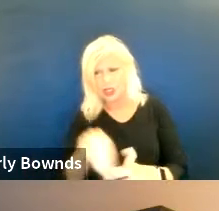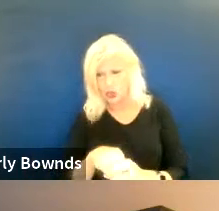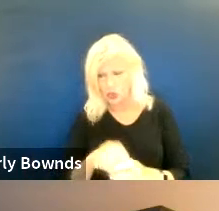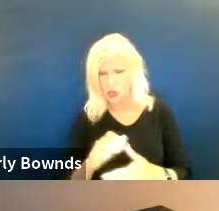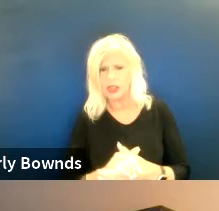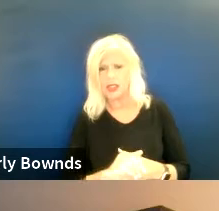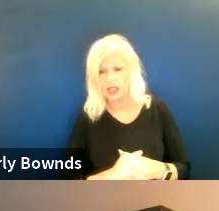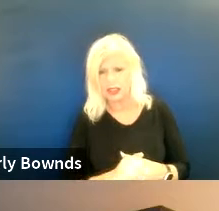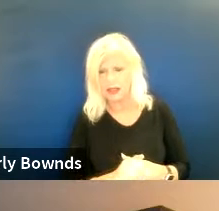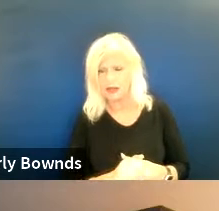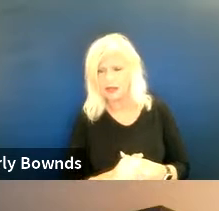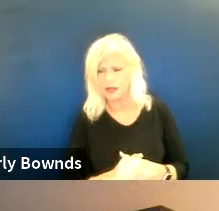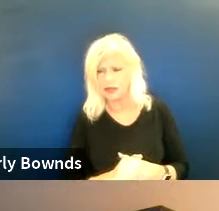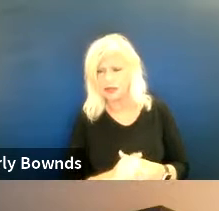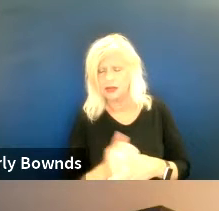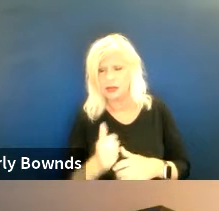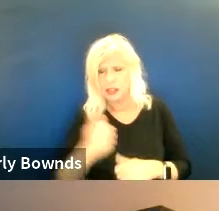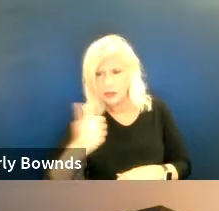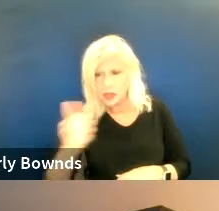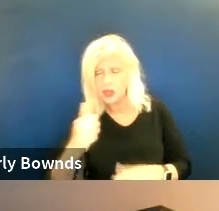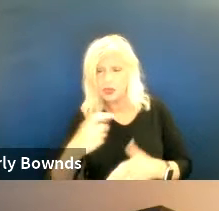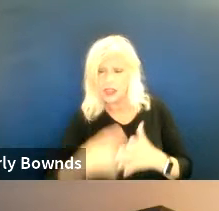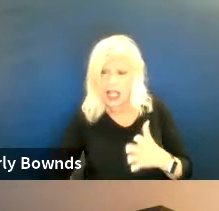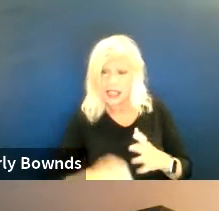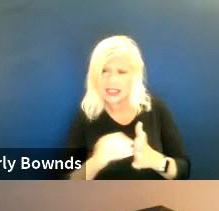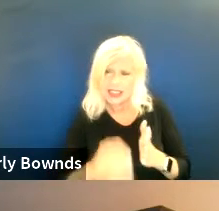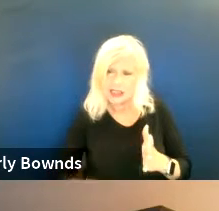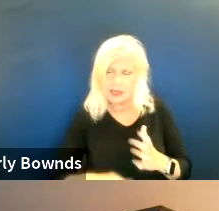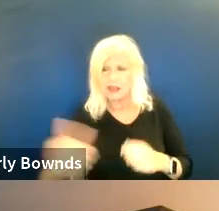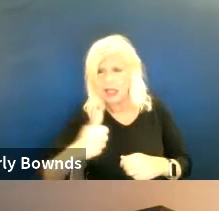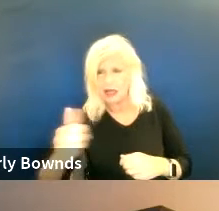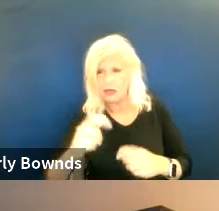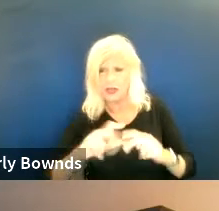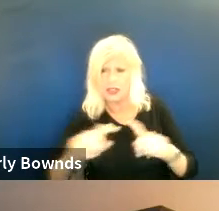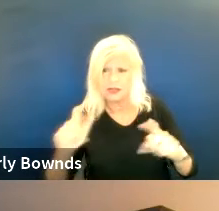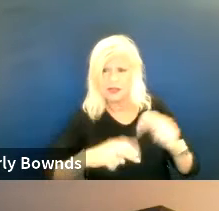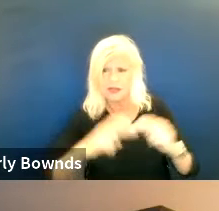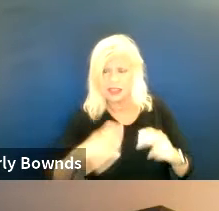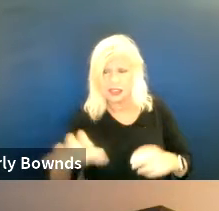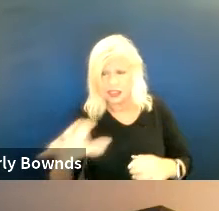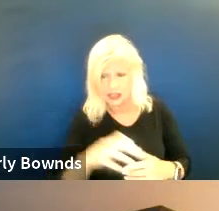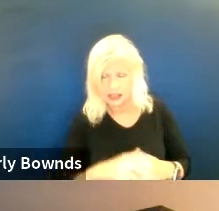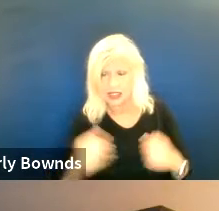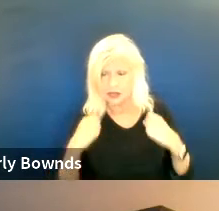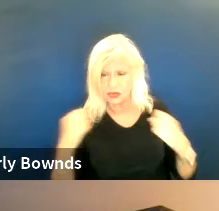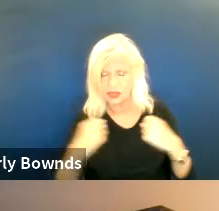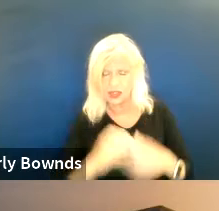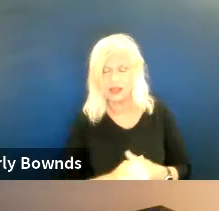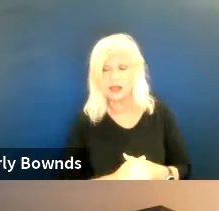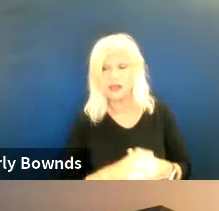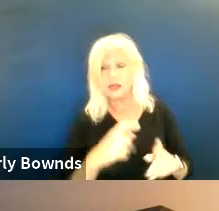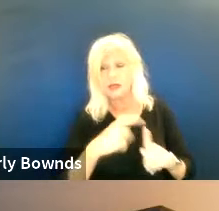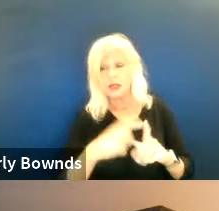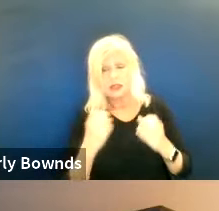long commutes and costly transportation to and back from the facility. Also, many of the